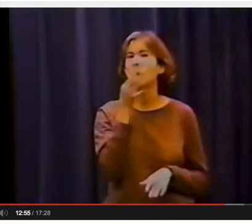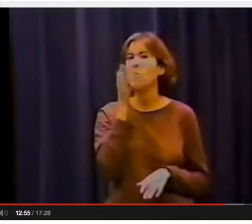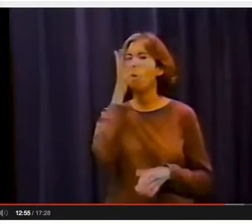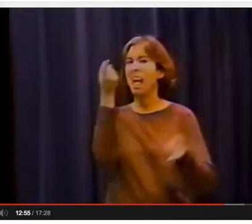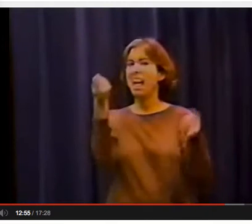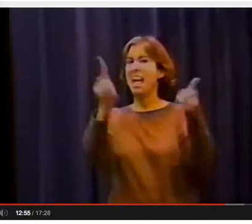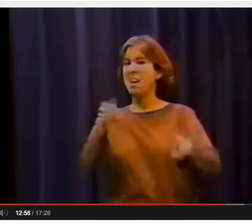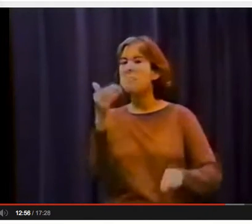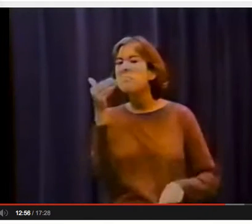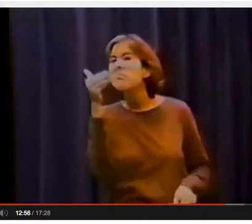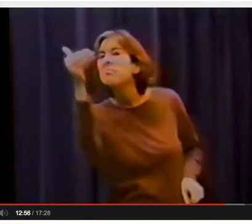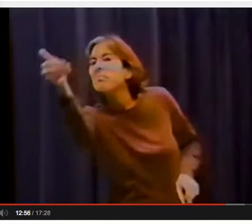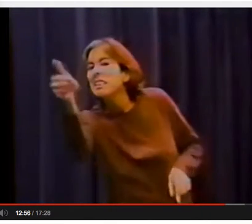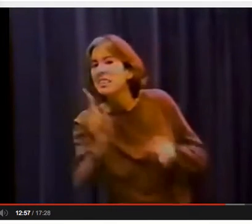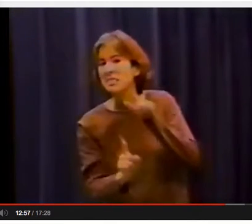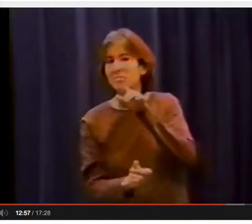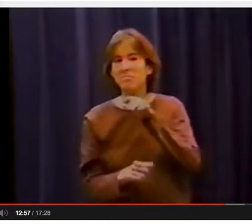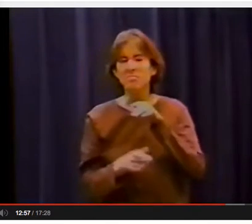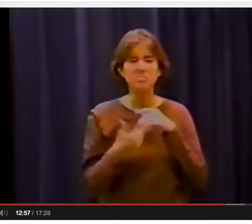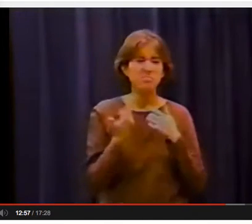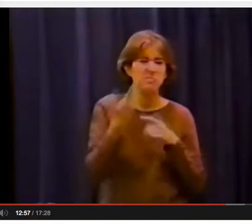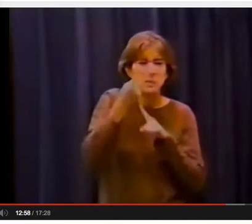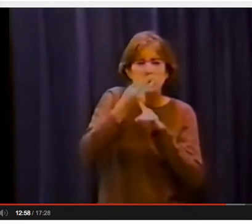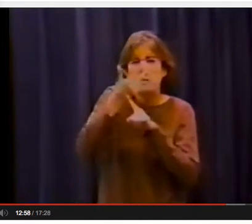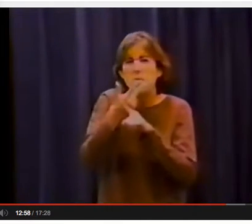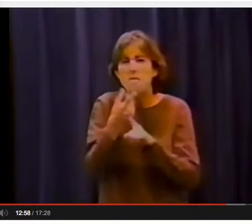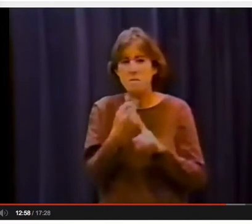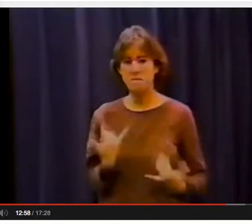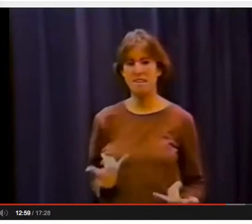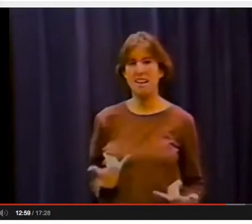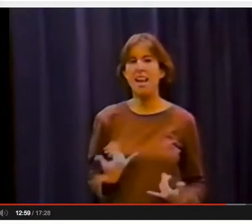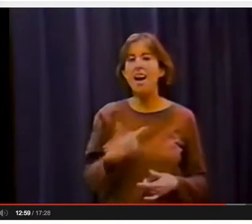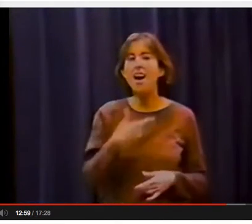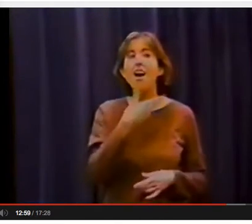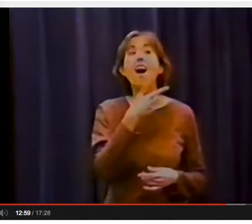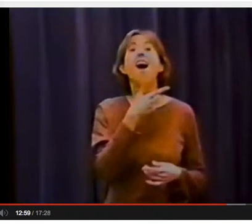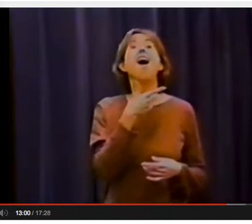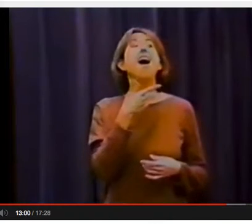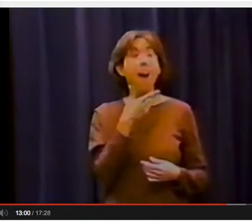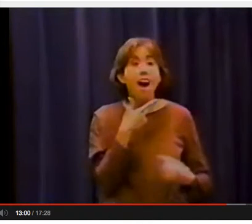So I found one person who would come.